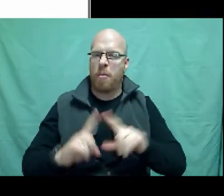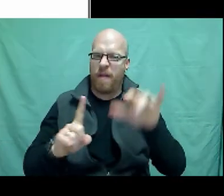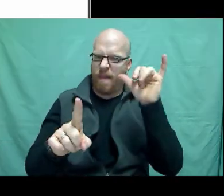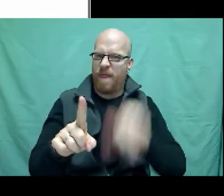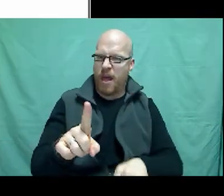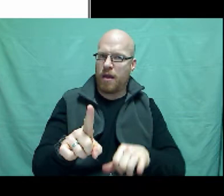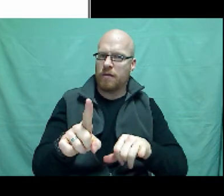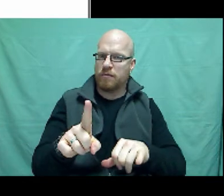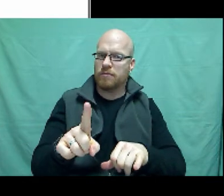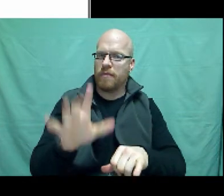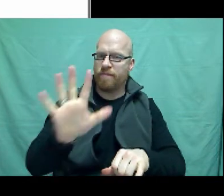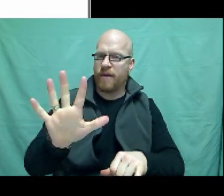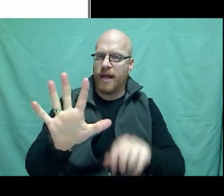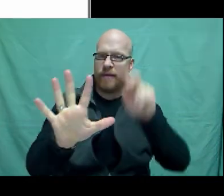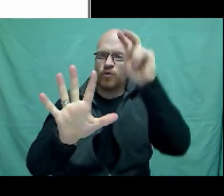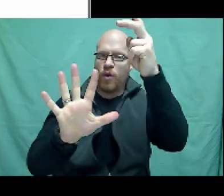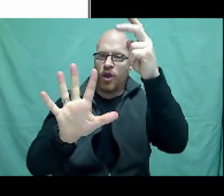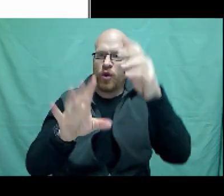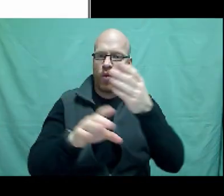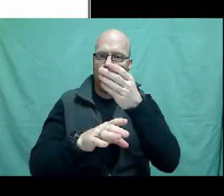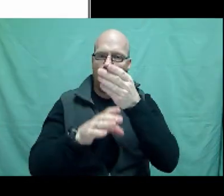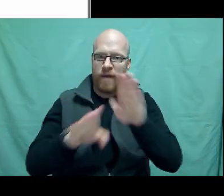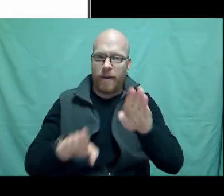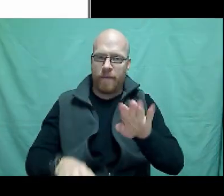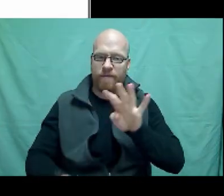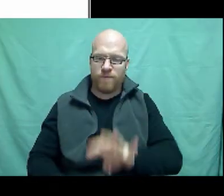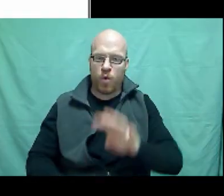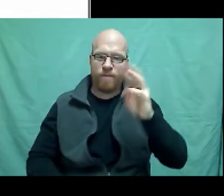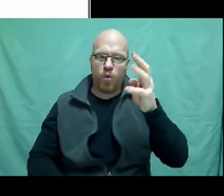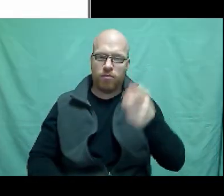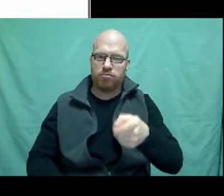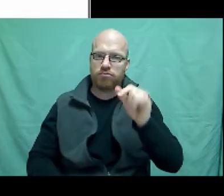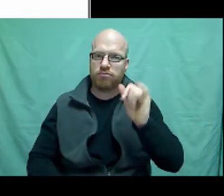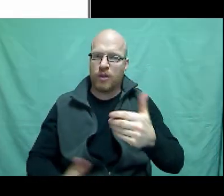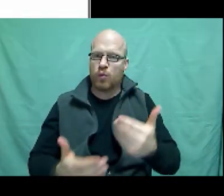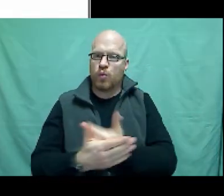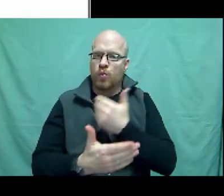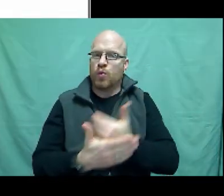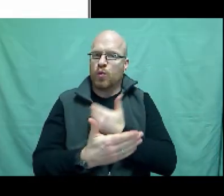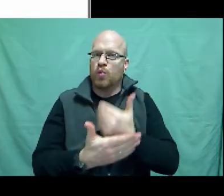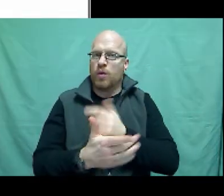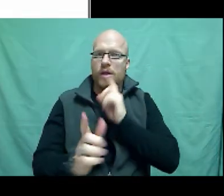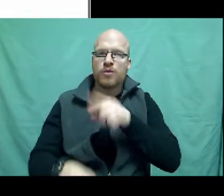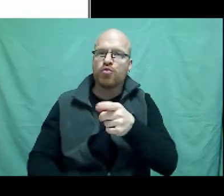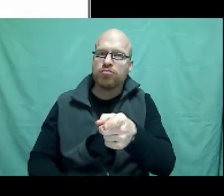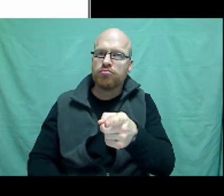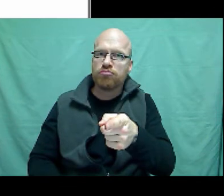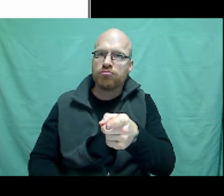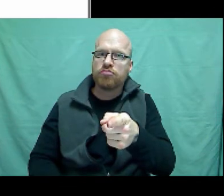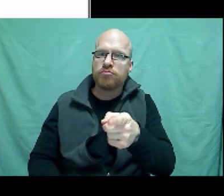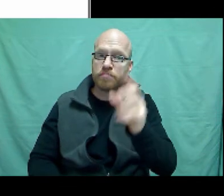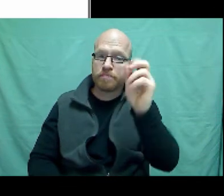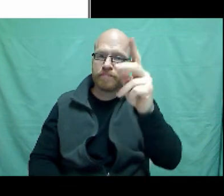I'm not going to multiply that now. I want to apply the rules right now and concentrate on that. It's 5 squared over 4 to the fourth.